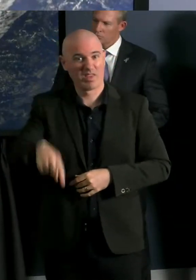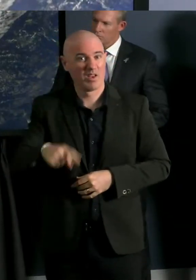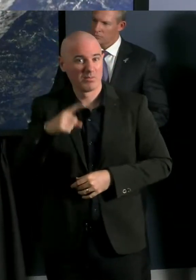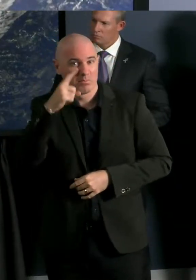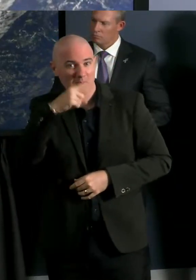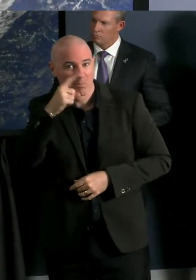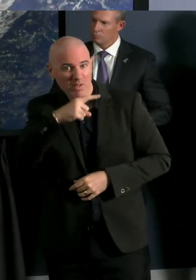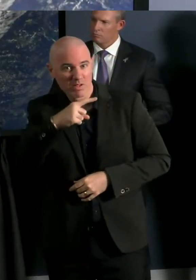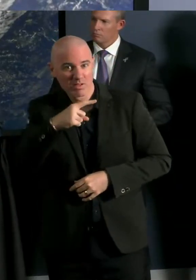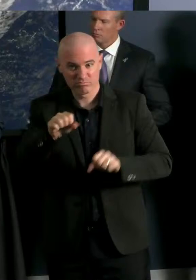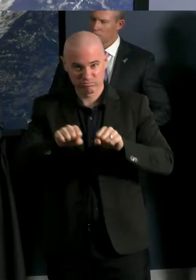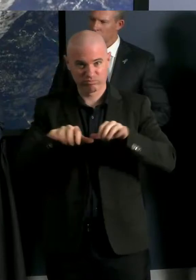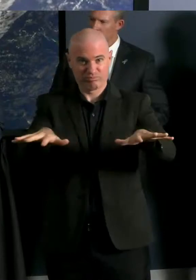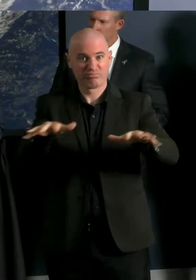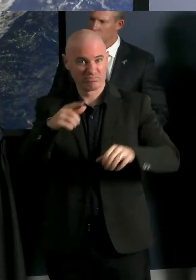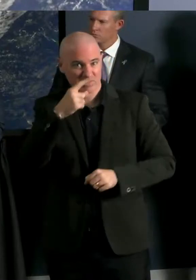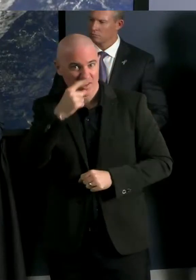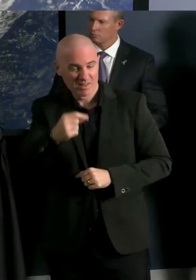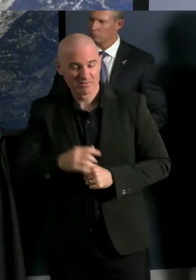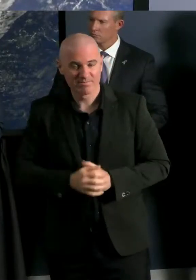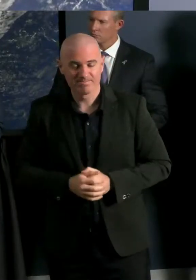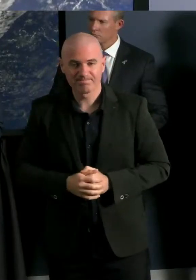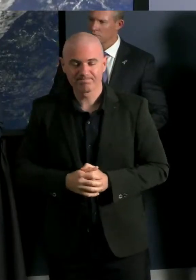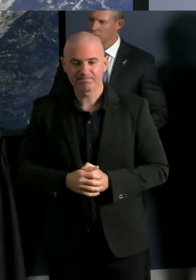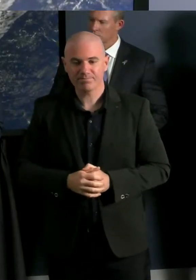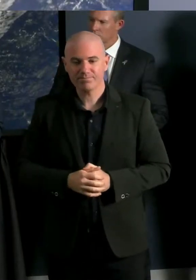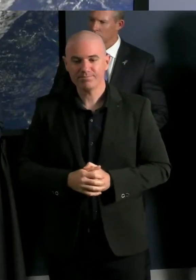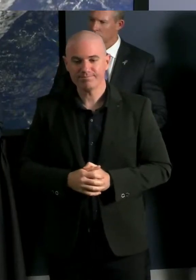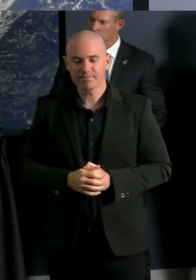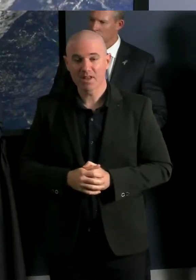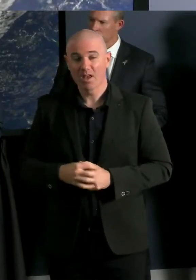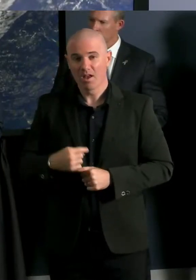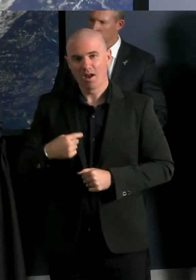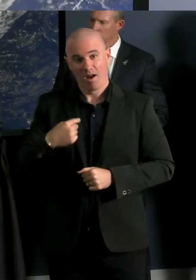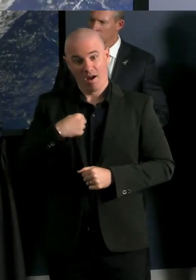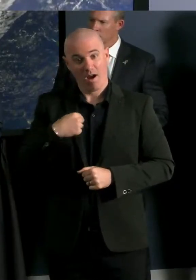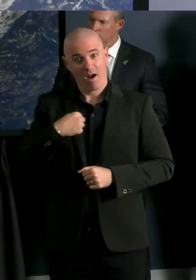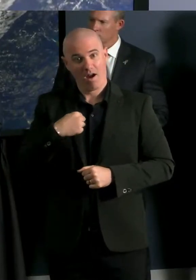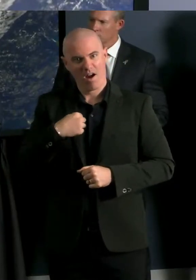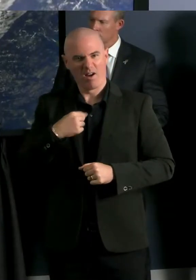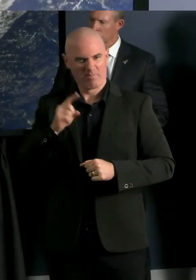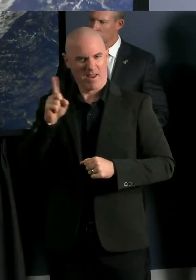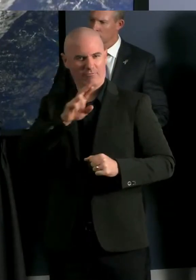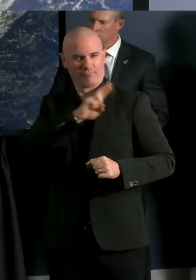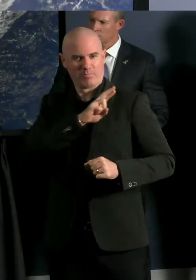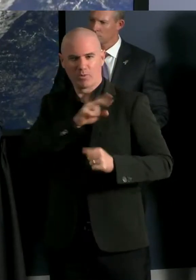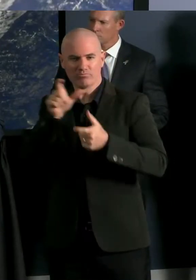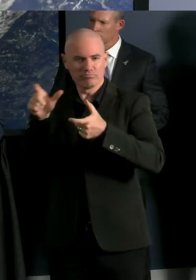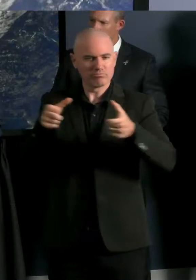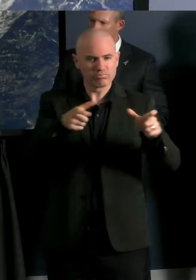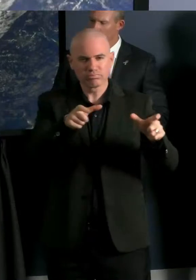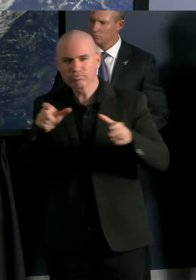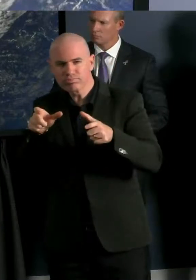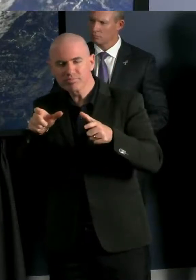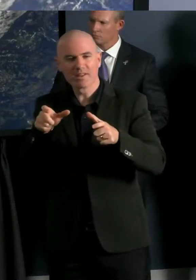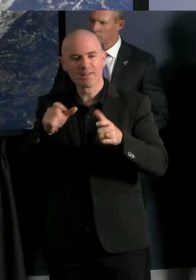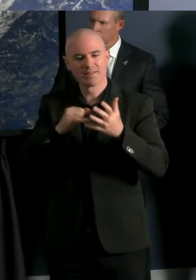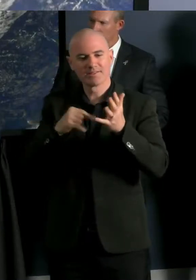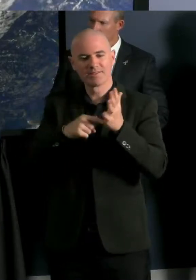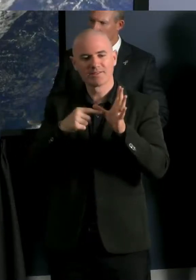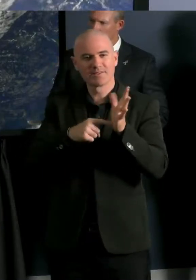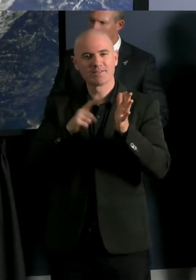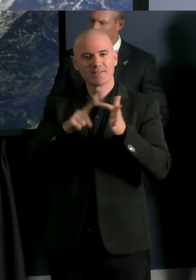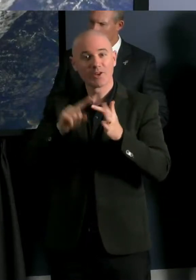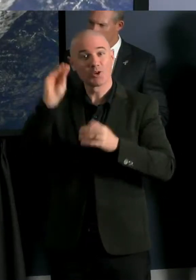As the State Disaster Coordinator, as the Minister said, I'm very confident with the high level of planning and assurance that I've been given that the system is in